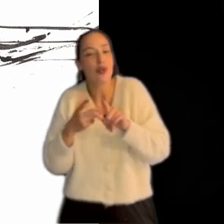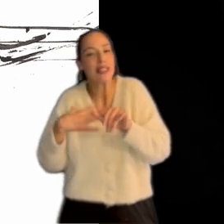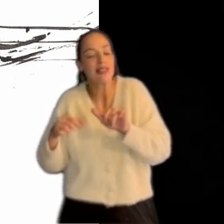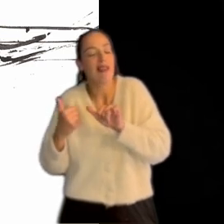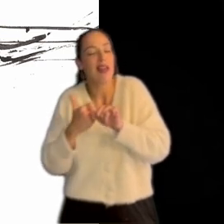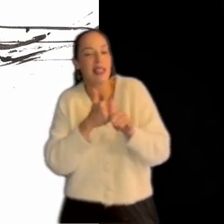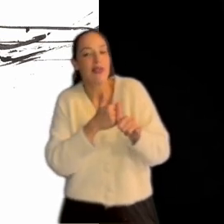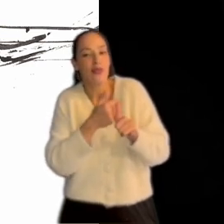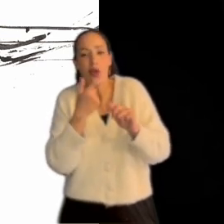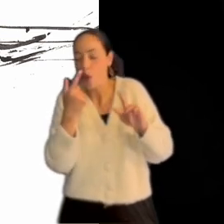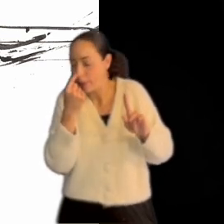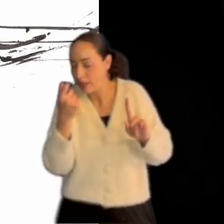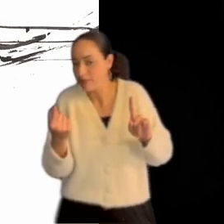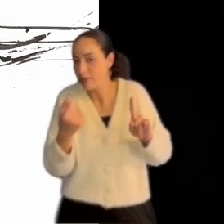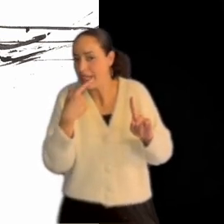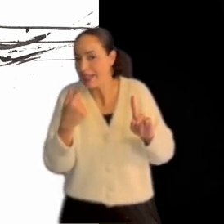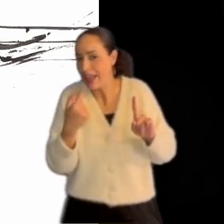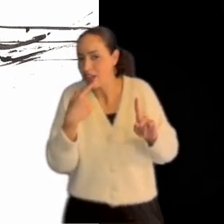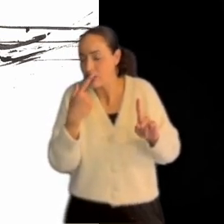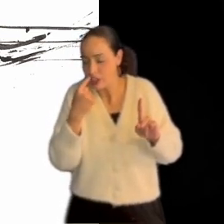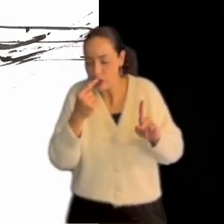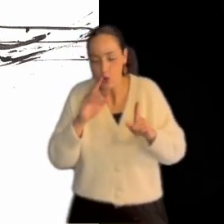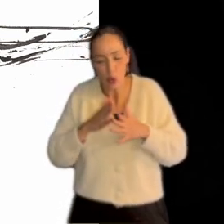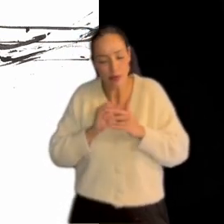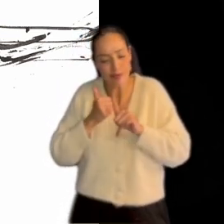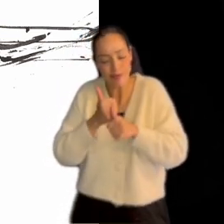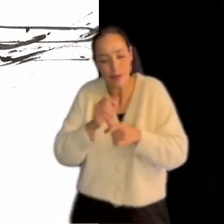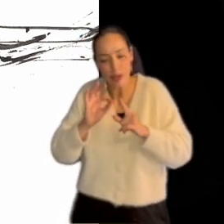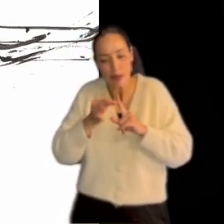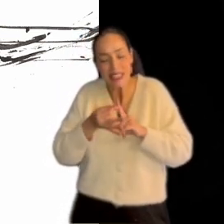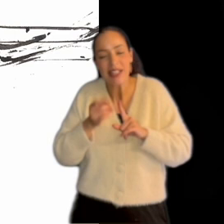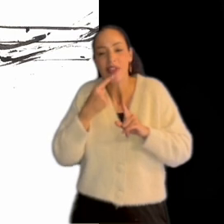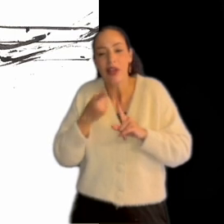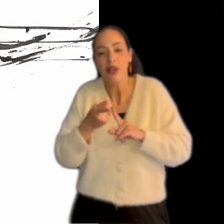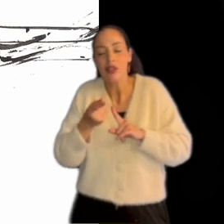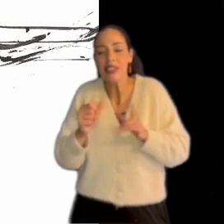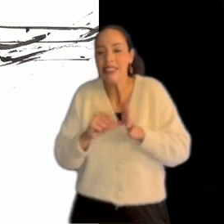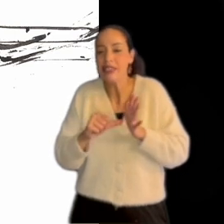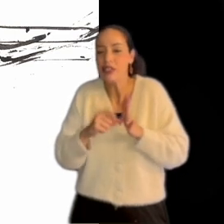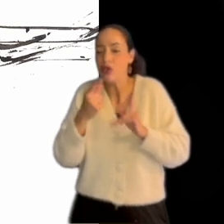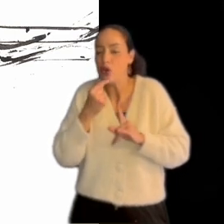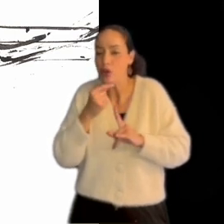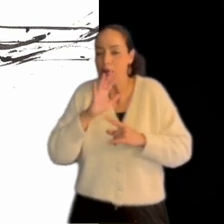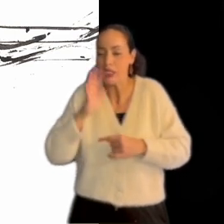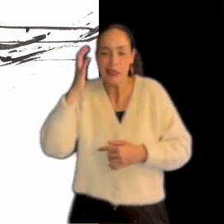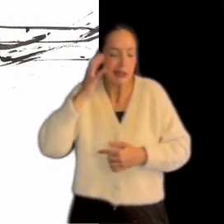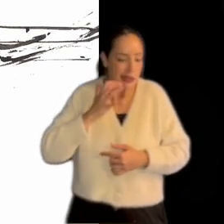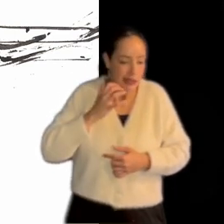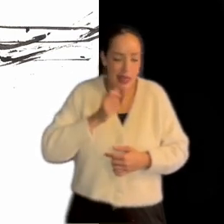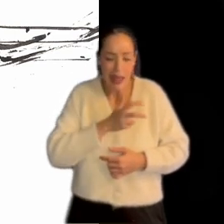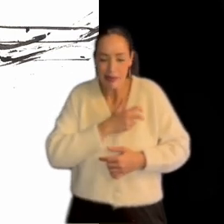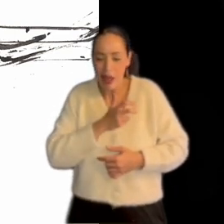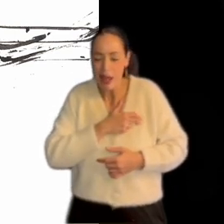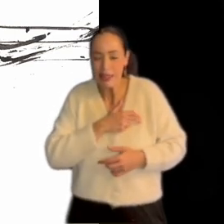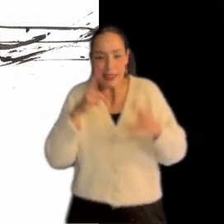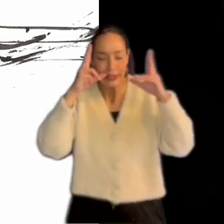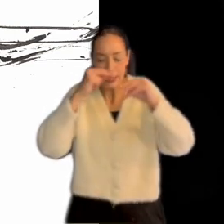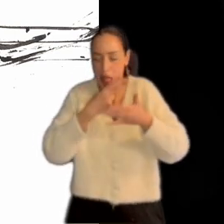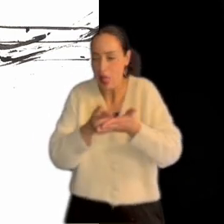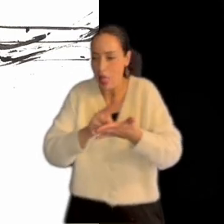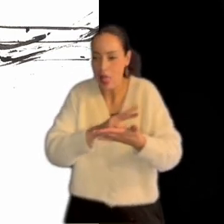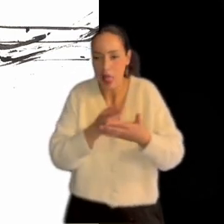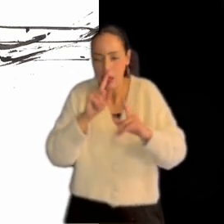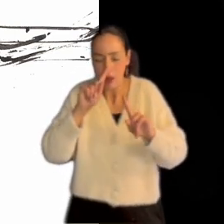anxiety. Someone may also require trauma-focused therapy, although it's often recommended that a period of what the NICE guidelines